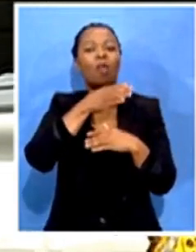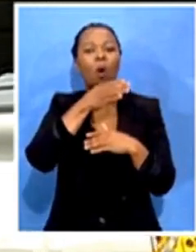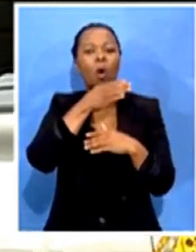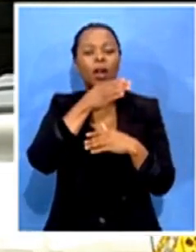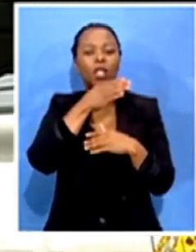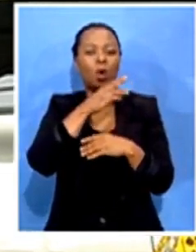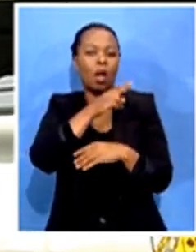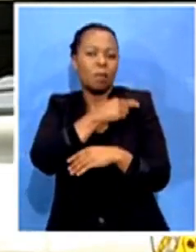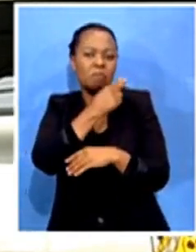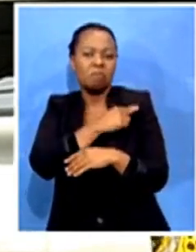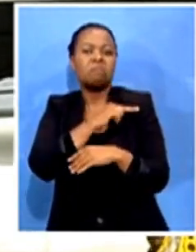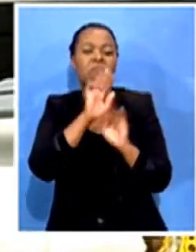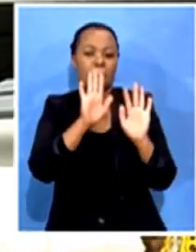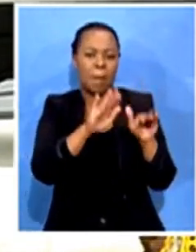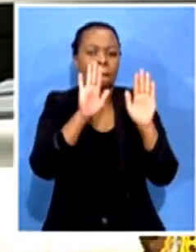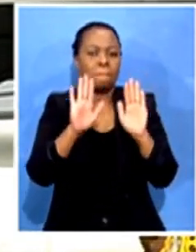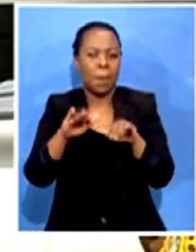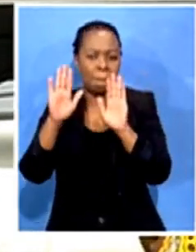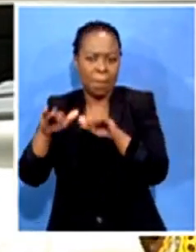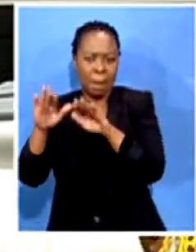There's still at the moment